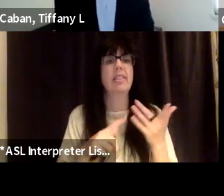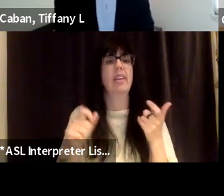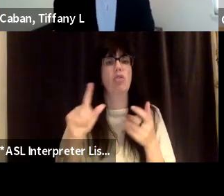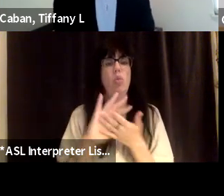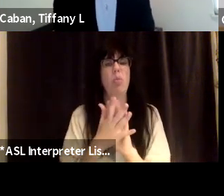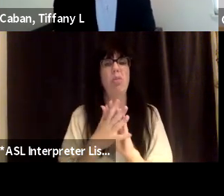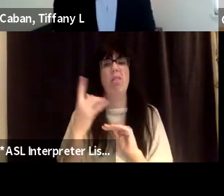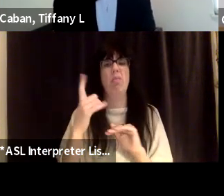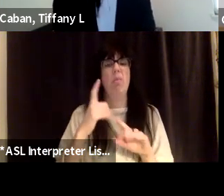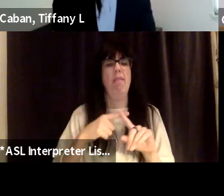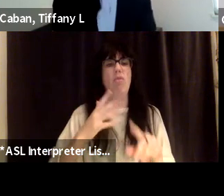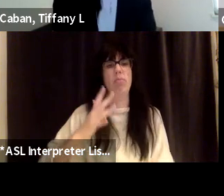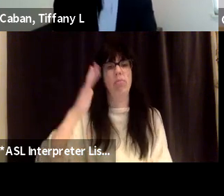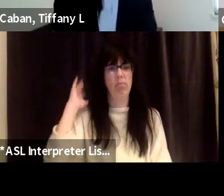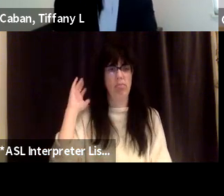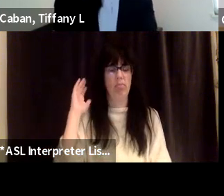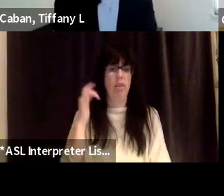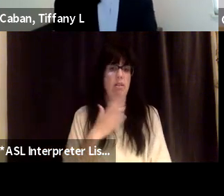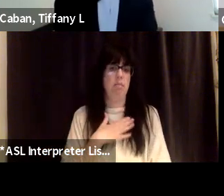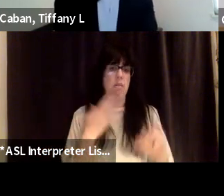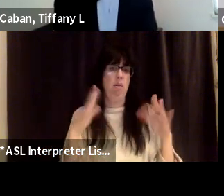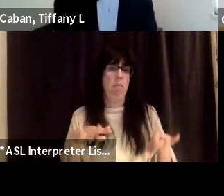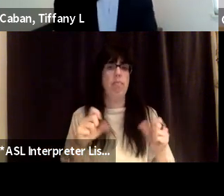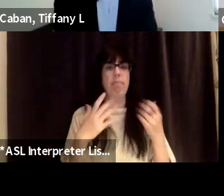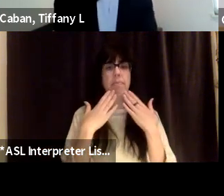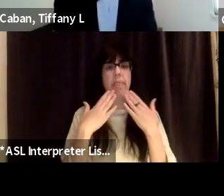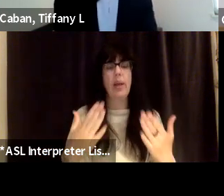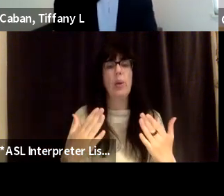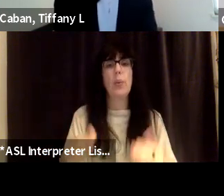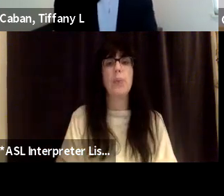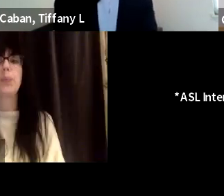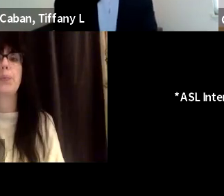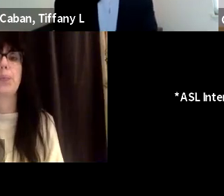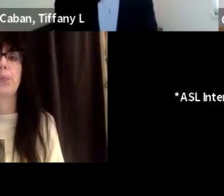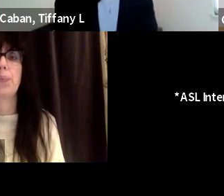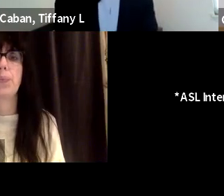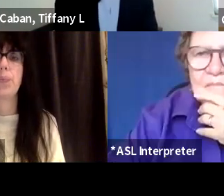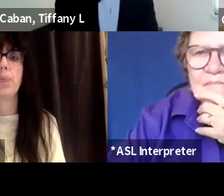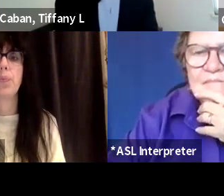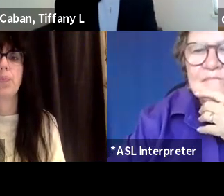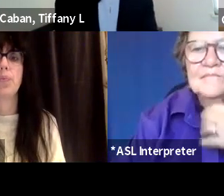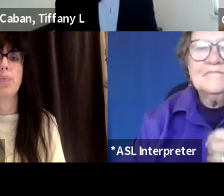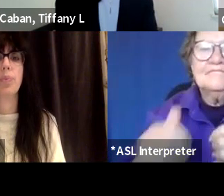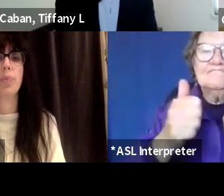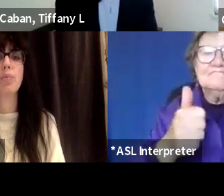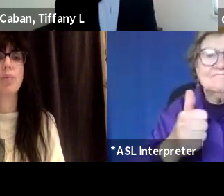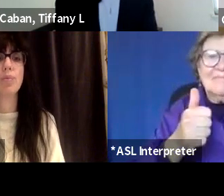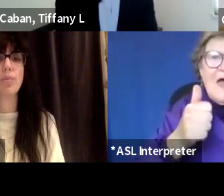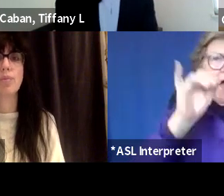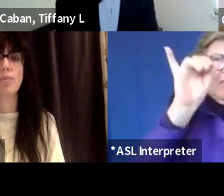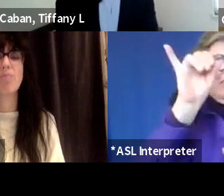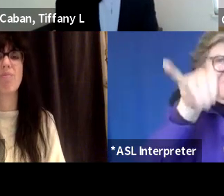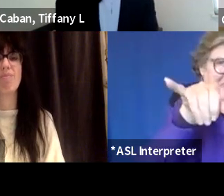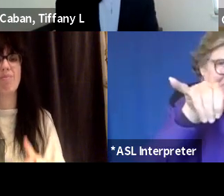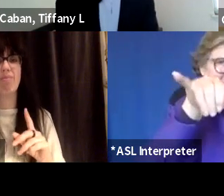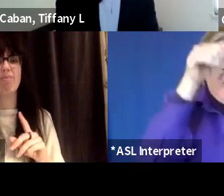of the past. That's the bet I would make. Thank you. Thank you, Nick. I know it reminds me kind of when